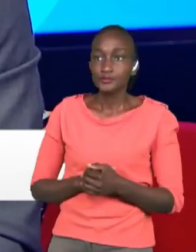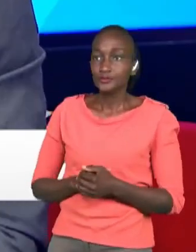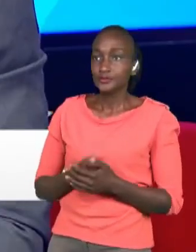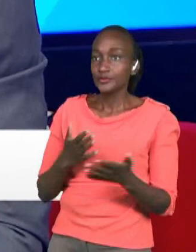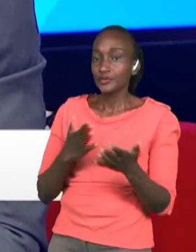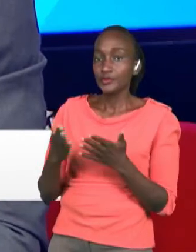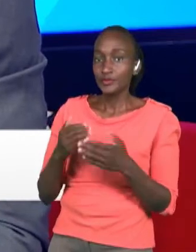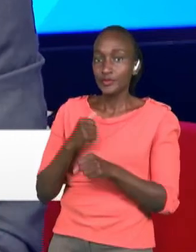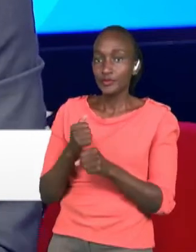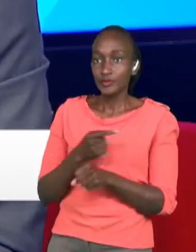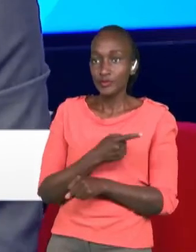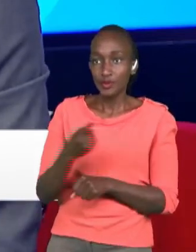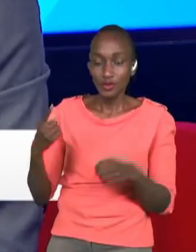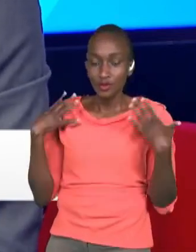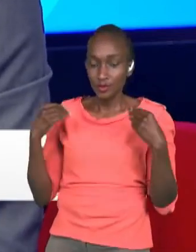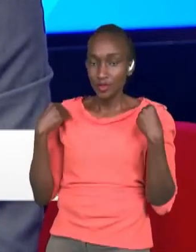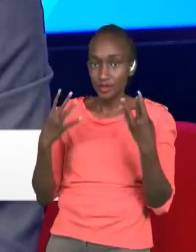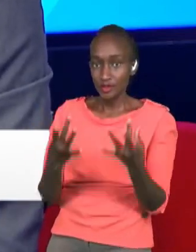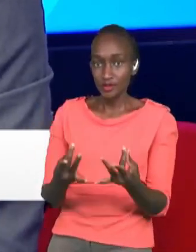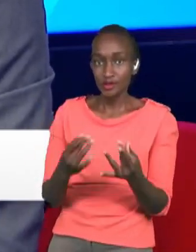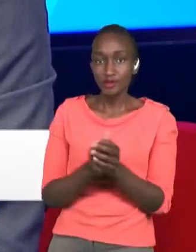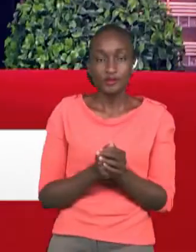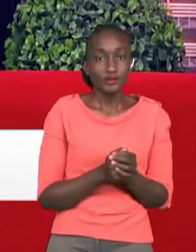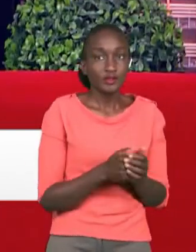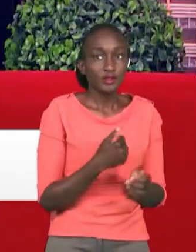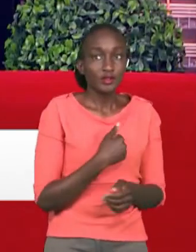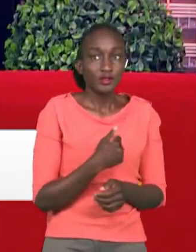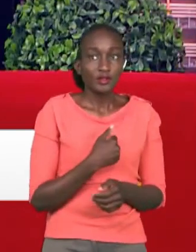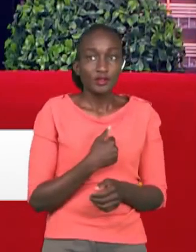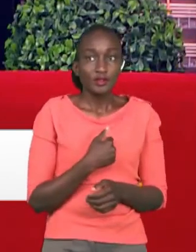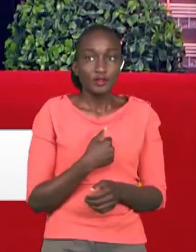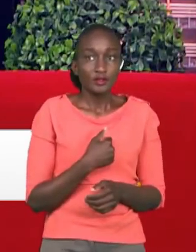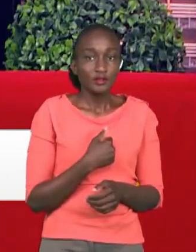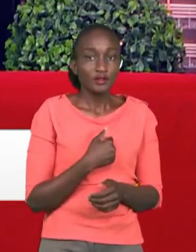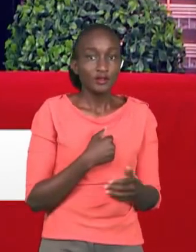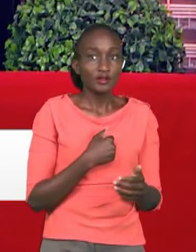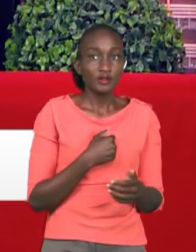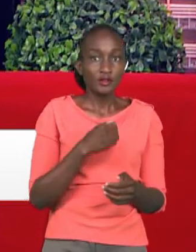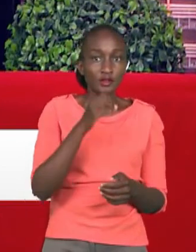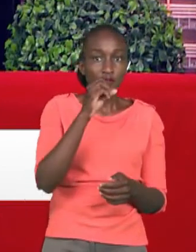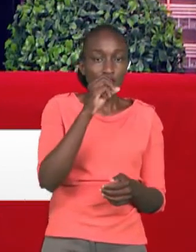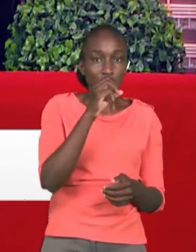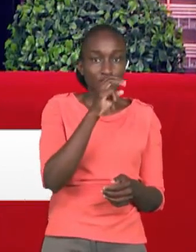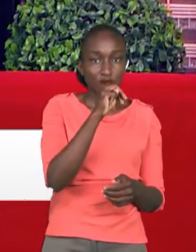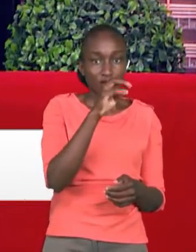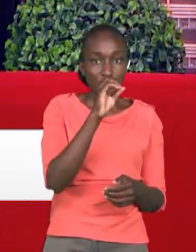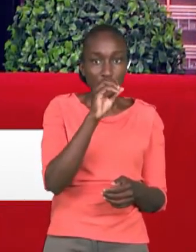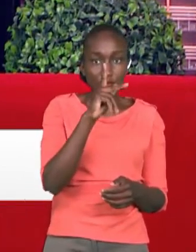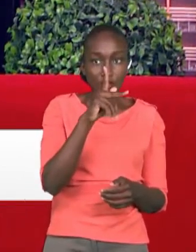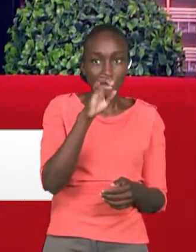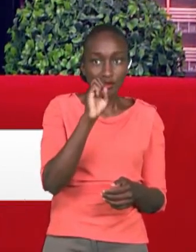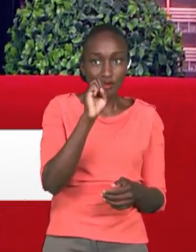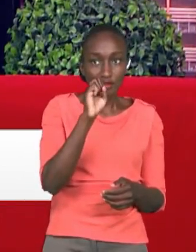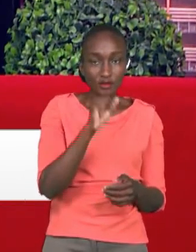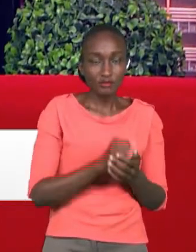exactly do you practice yoga? Okay, well, we have this Moksha Yoga Studio. Moksha Yoga. Moksha